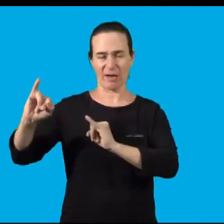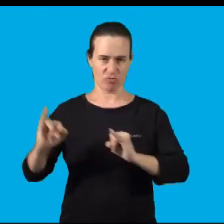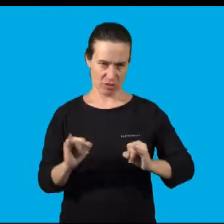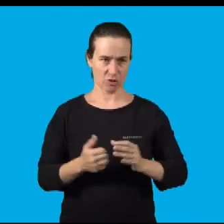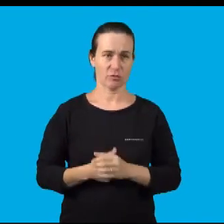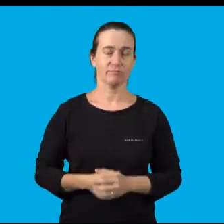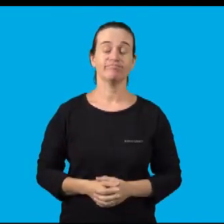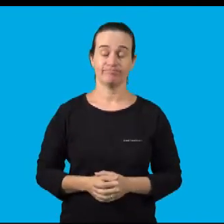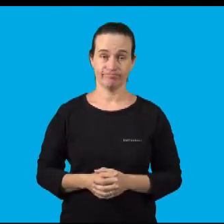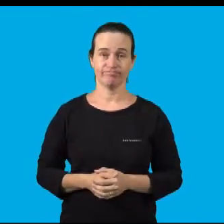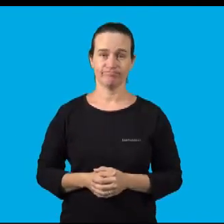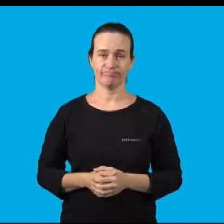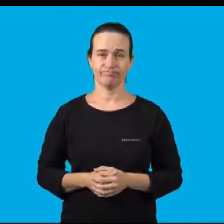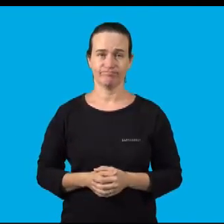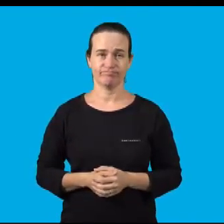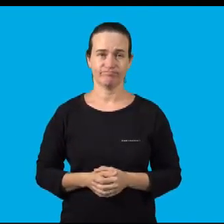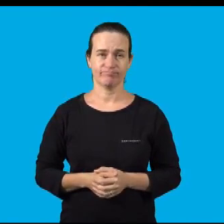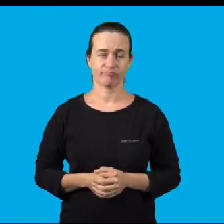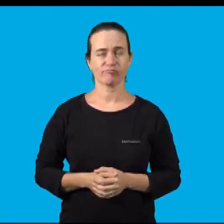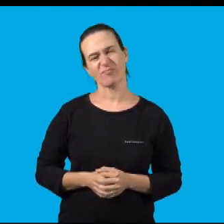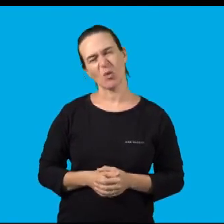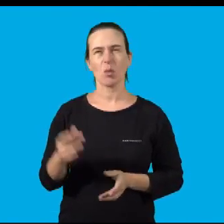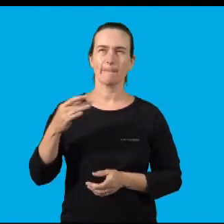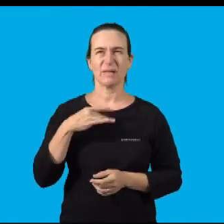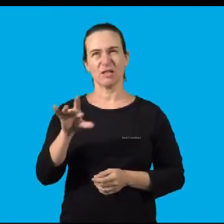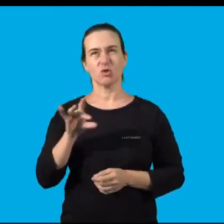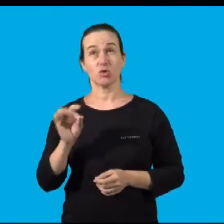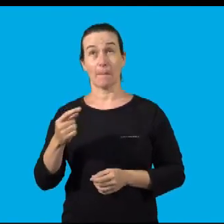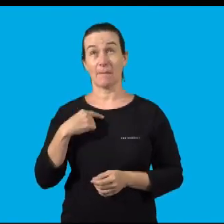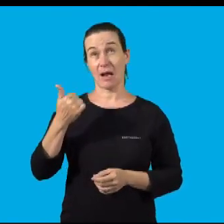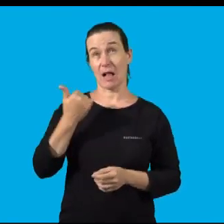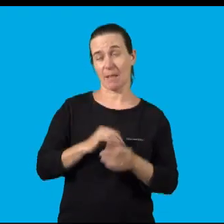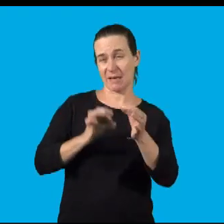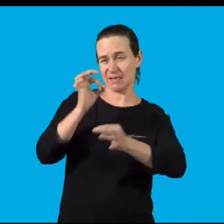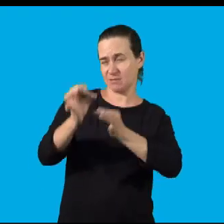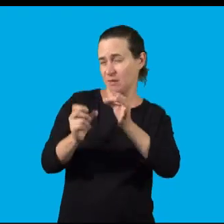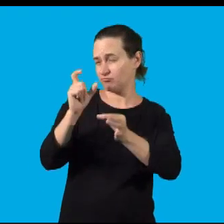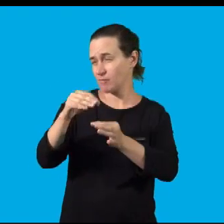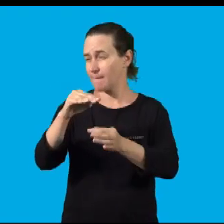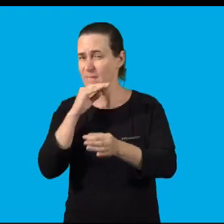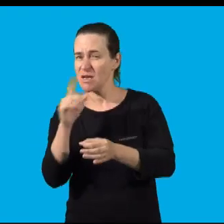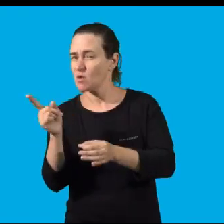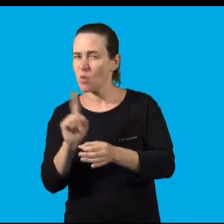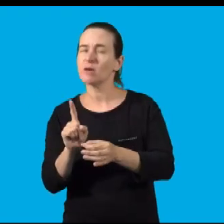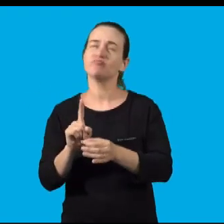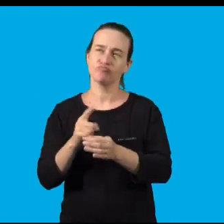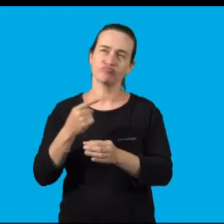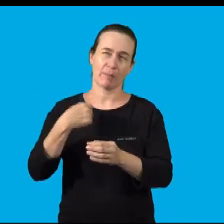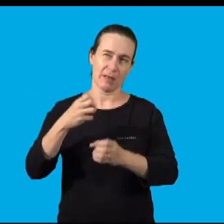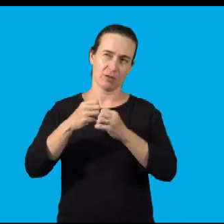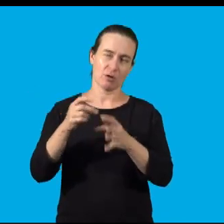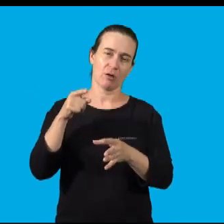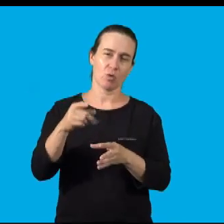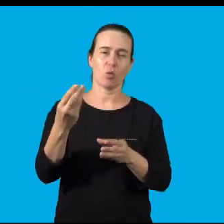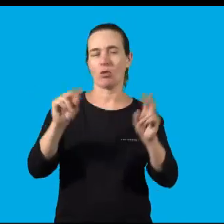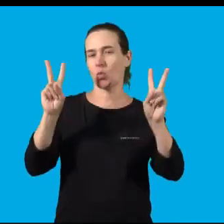paragraph. So now we've decided, instead of starting with a definition of a specific word in the question, we'll